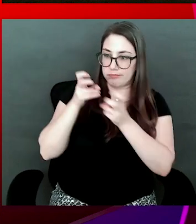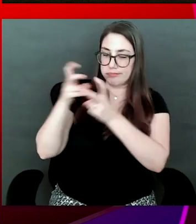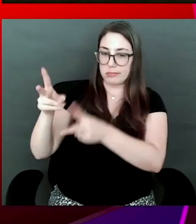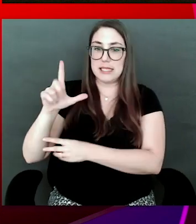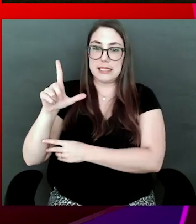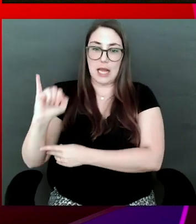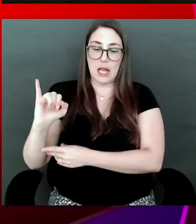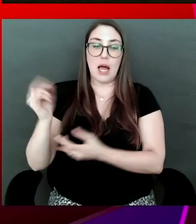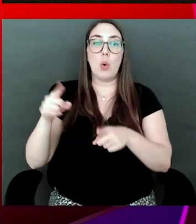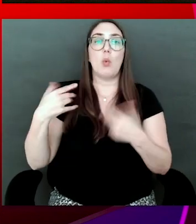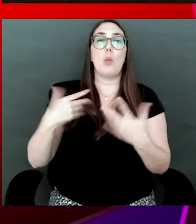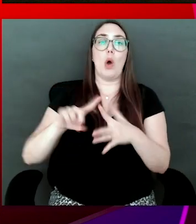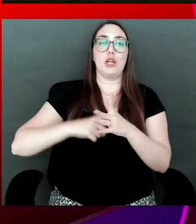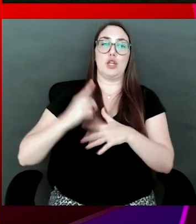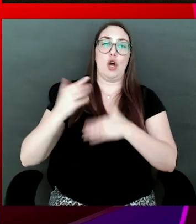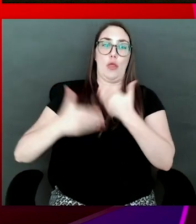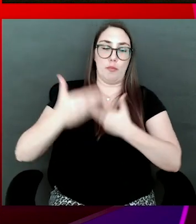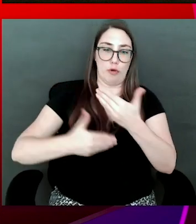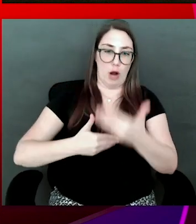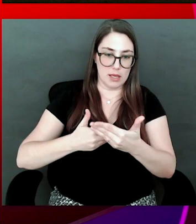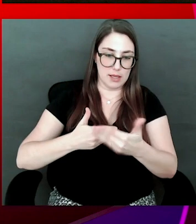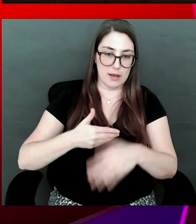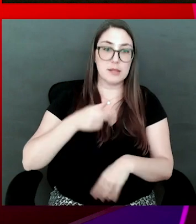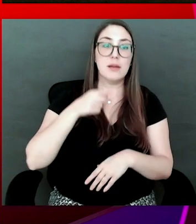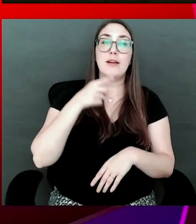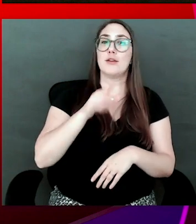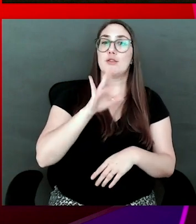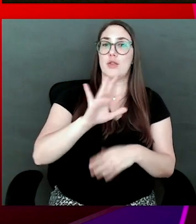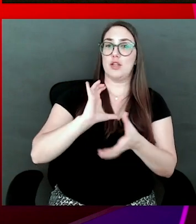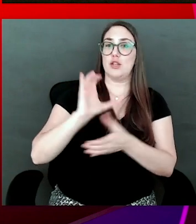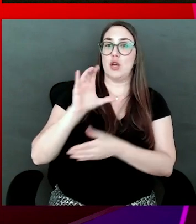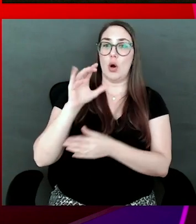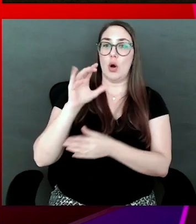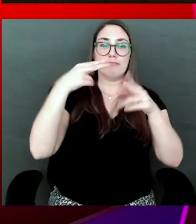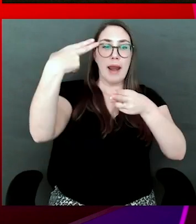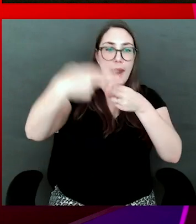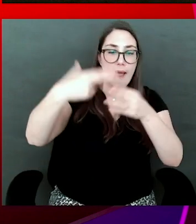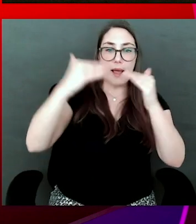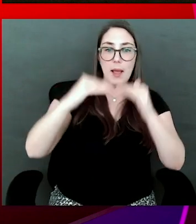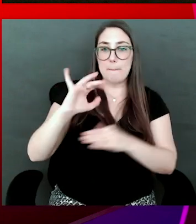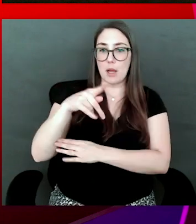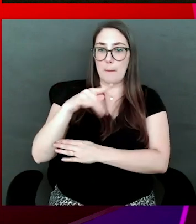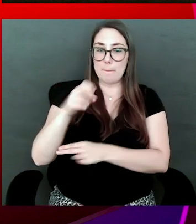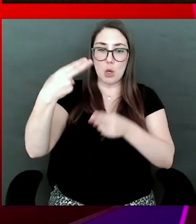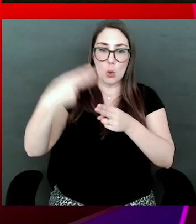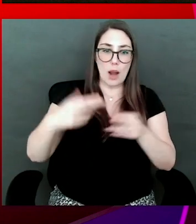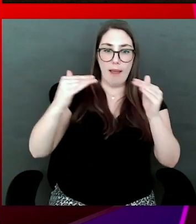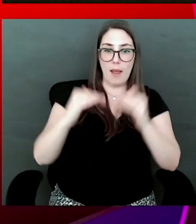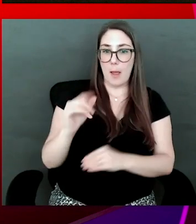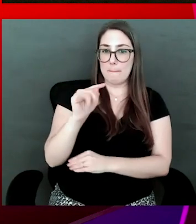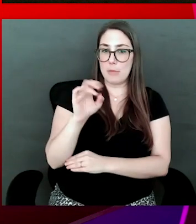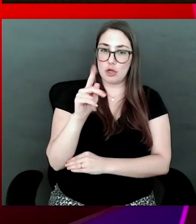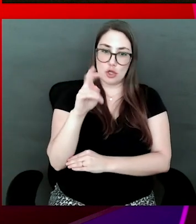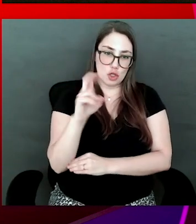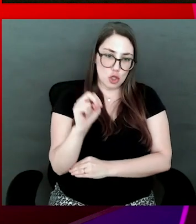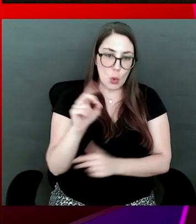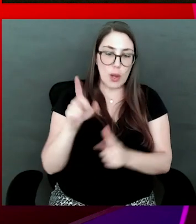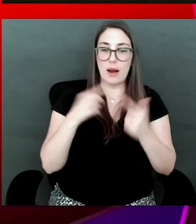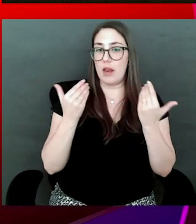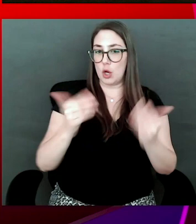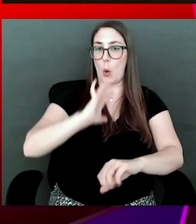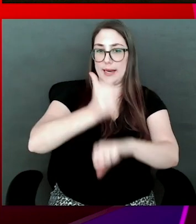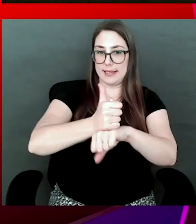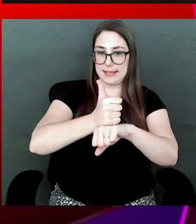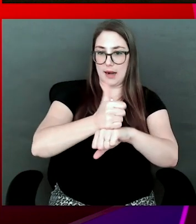we start the process. So this is your fleet ID, this is your compute name, this Pass is your token, and like set it up. All right, so